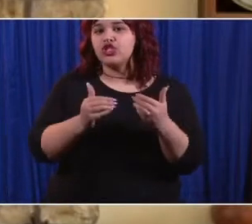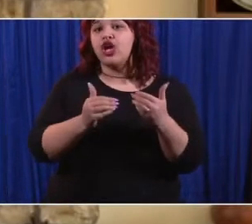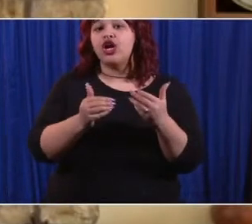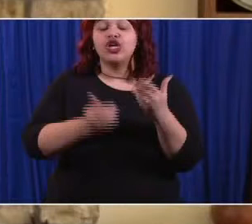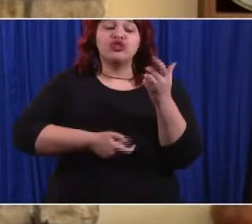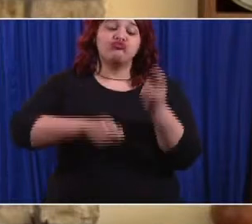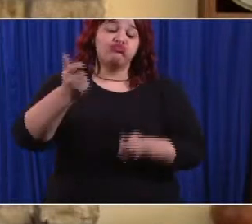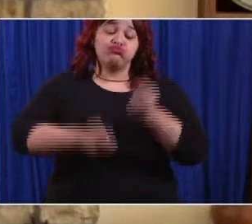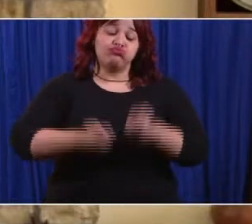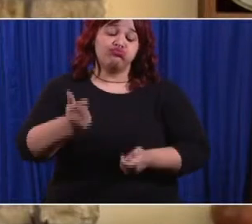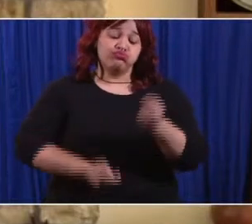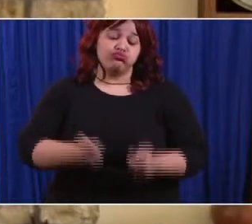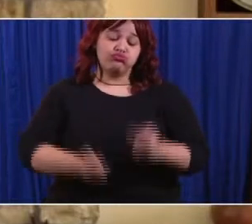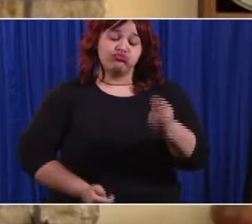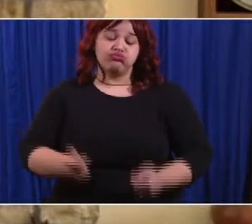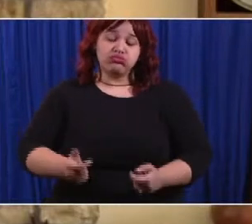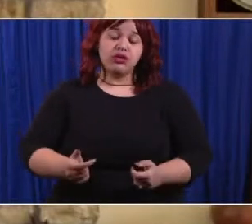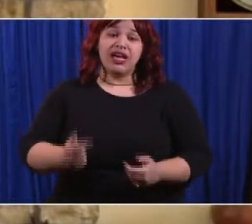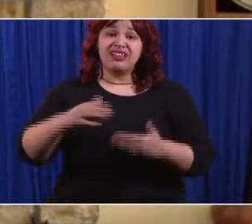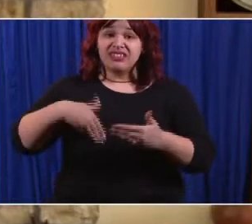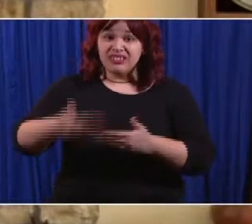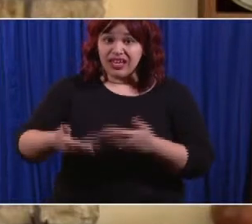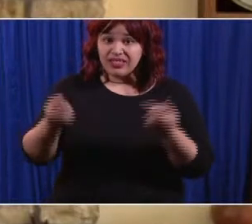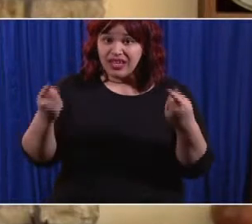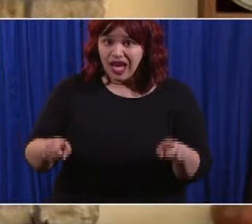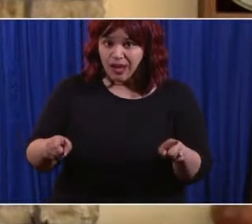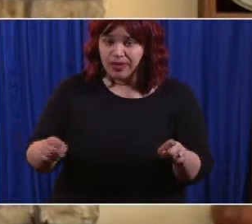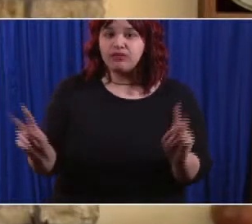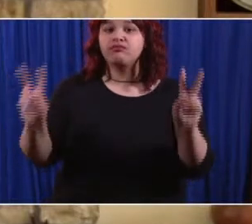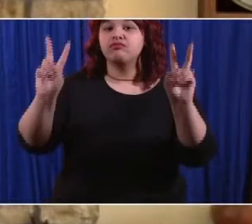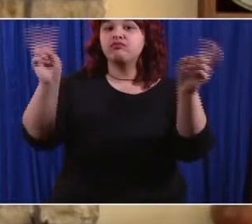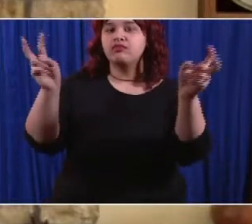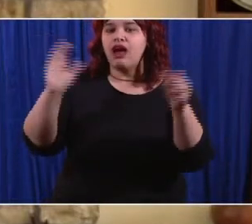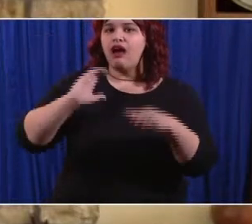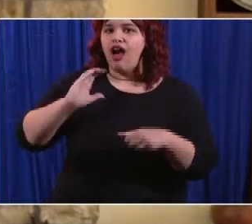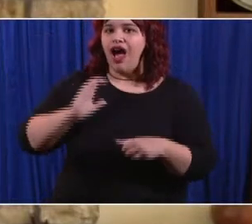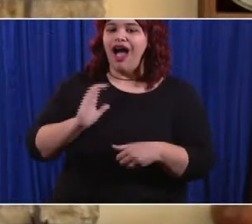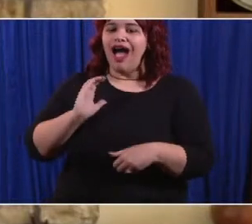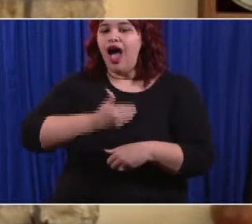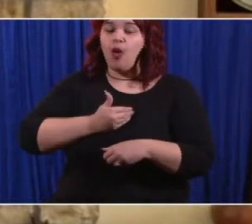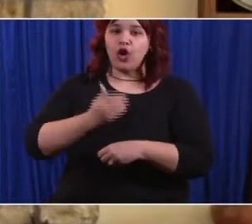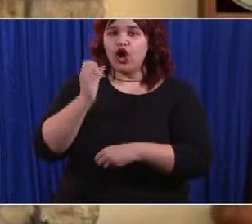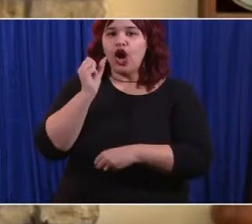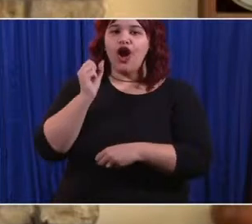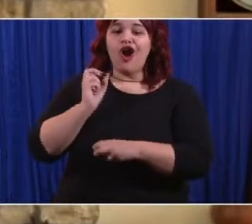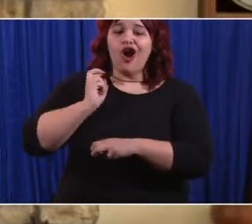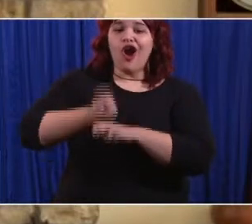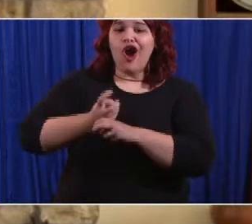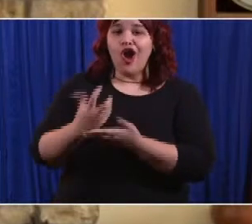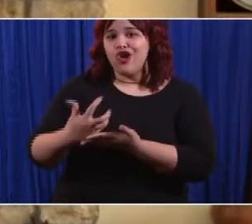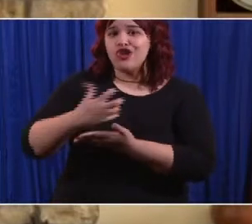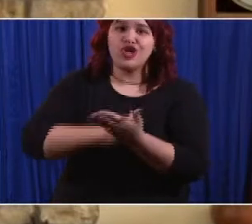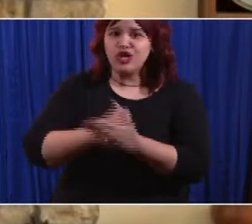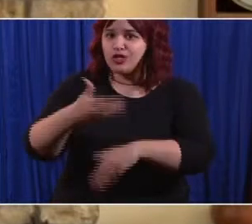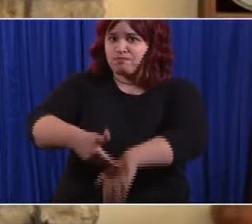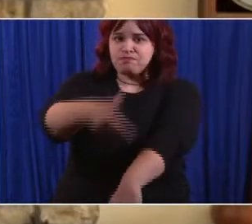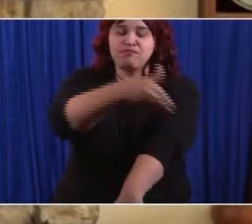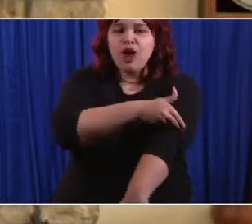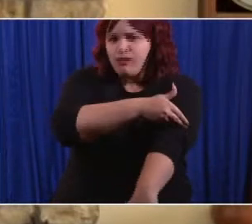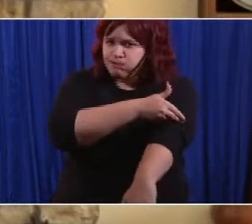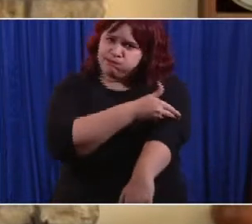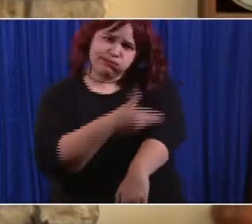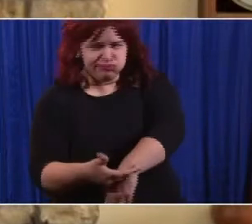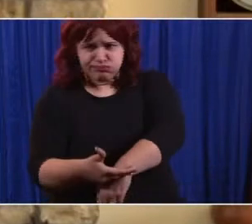the nation to, quote, completely lose the hard-earned ground we've gained. And I was just wondering if you could comment on that as far as what Ohio will